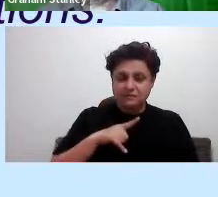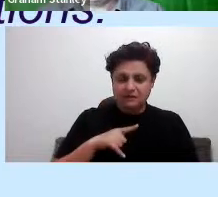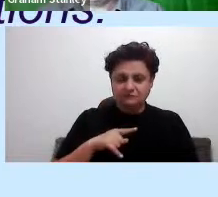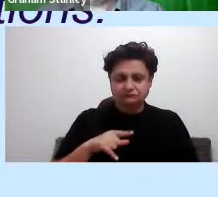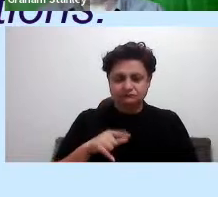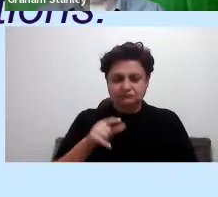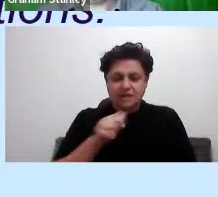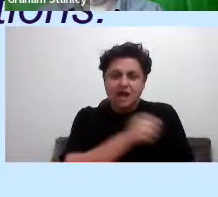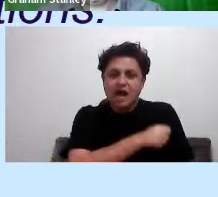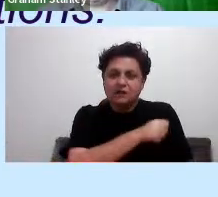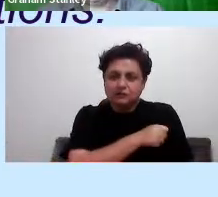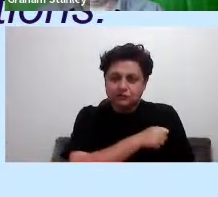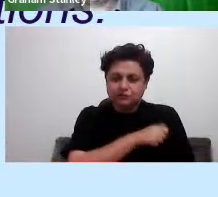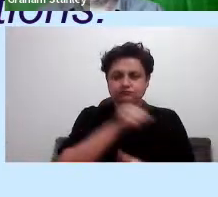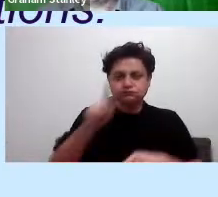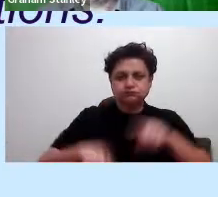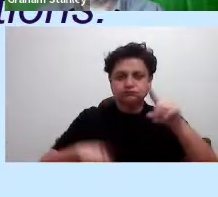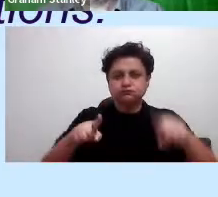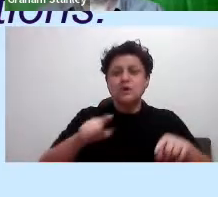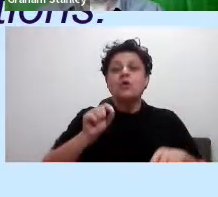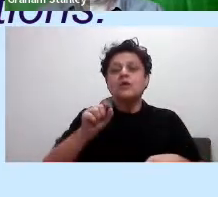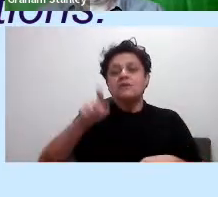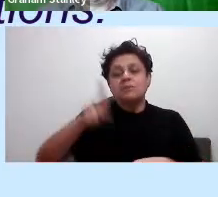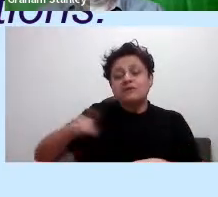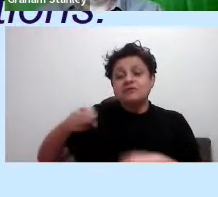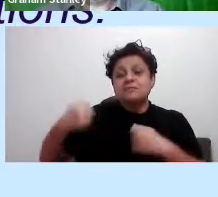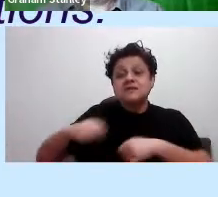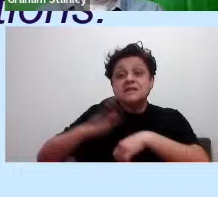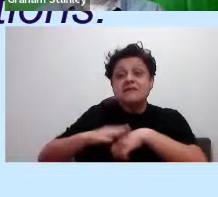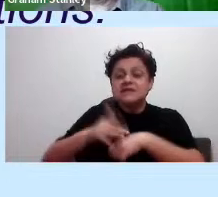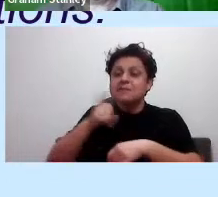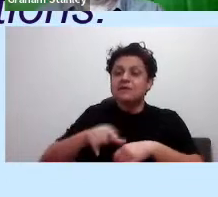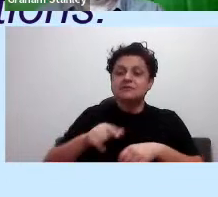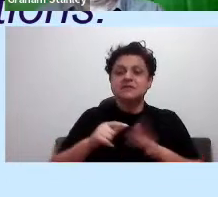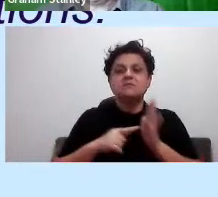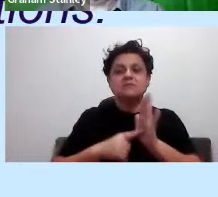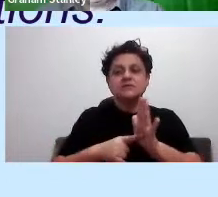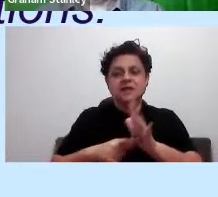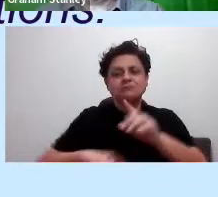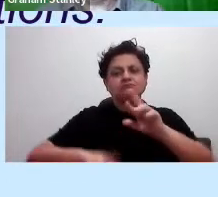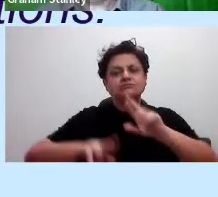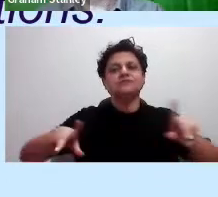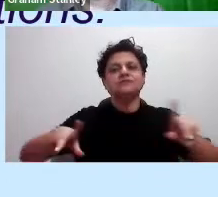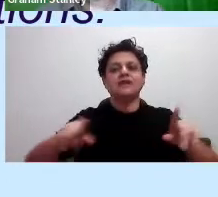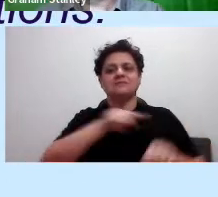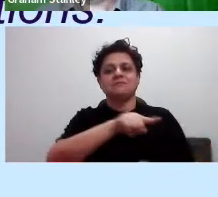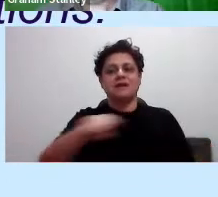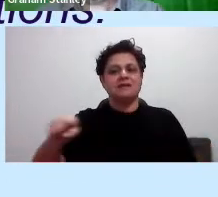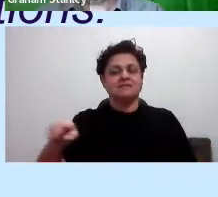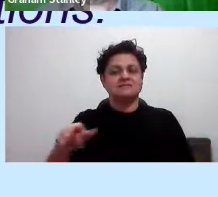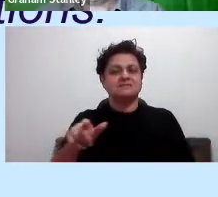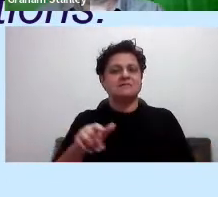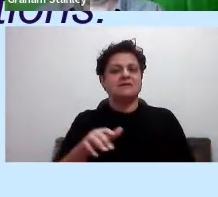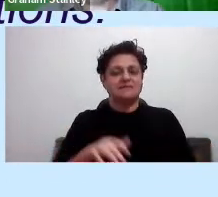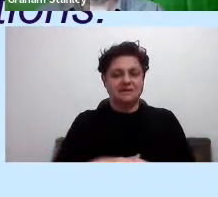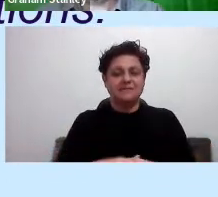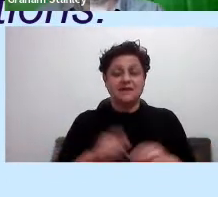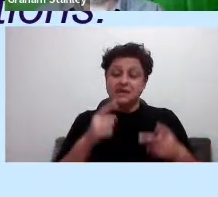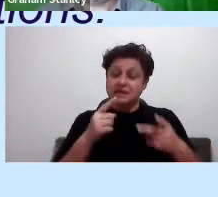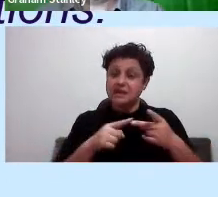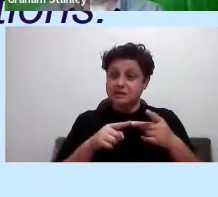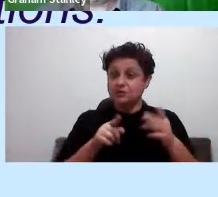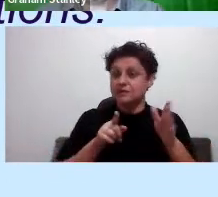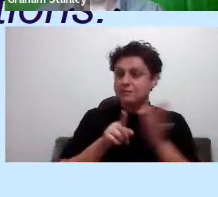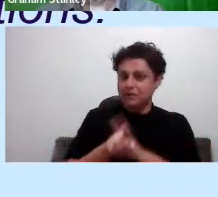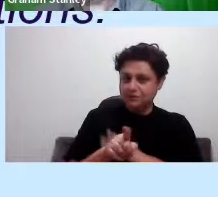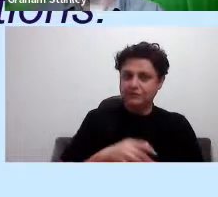classroom, differentiate between the learners? And then the second question I would like you to answer, just whatever your thoughts are, just